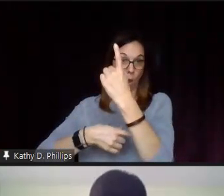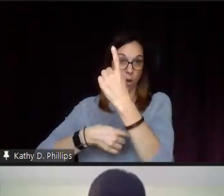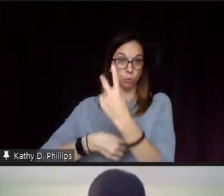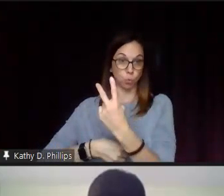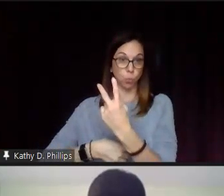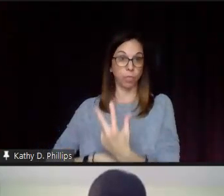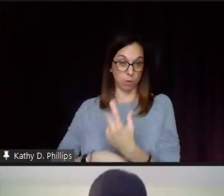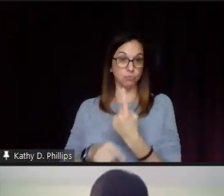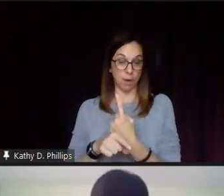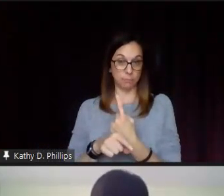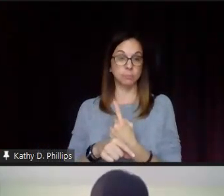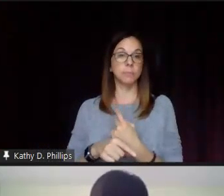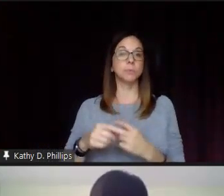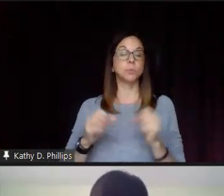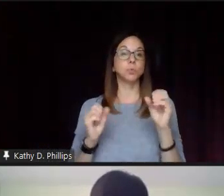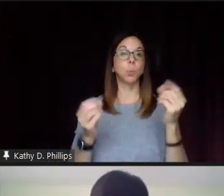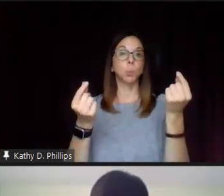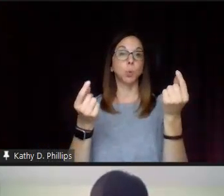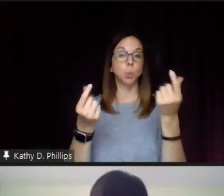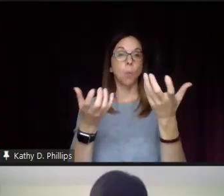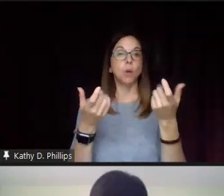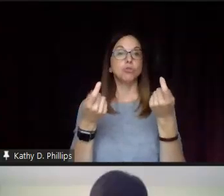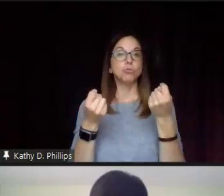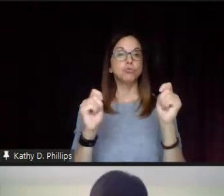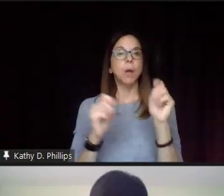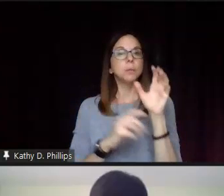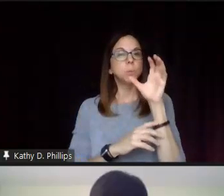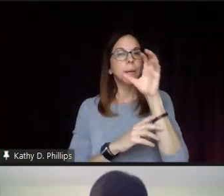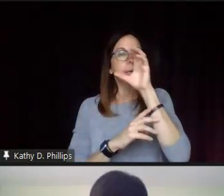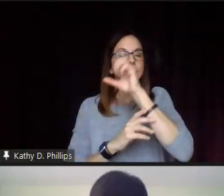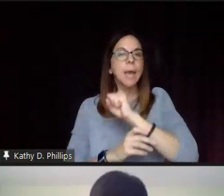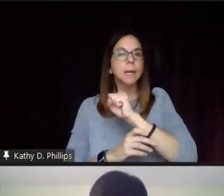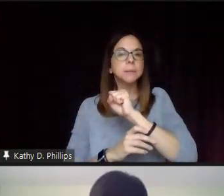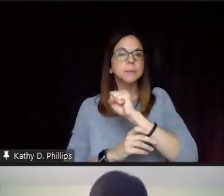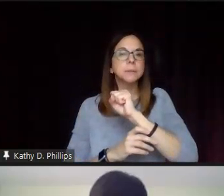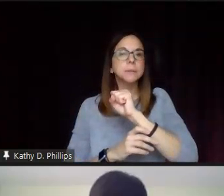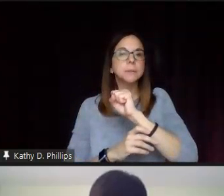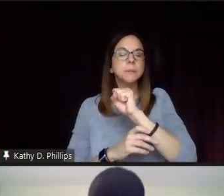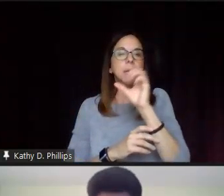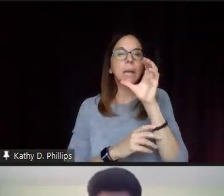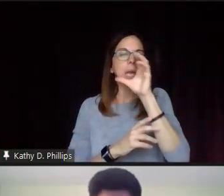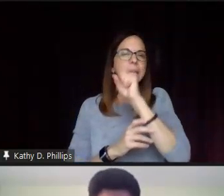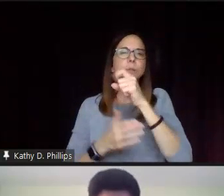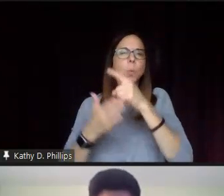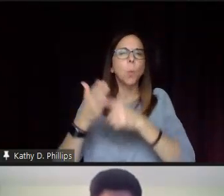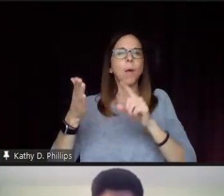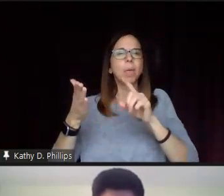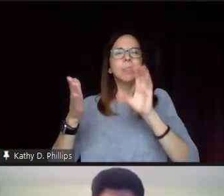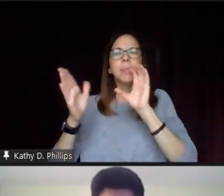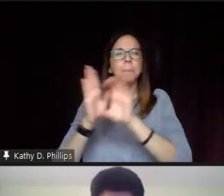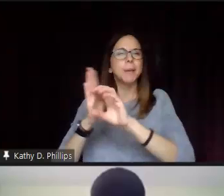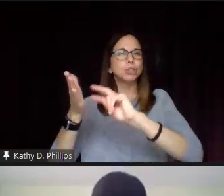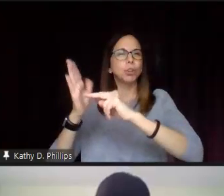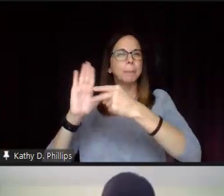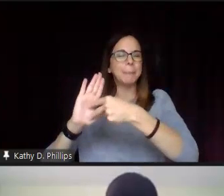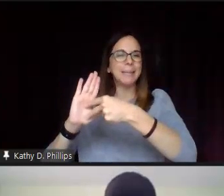picture. And what I want you to do is try to guess what the picture symbolizes as